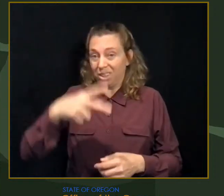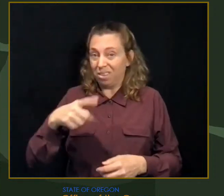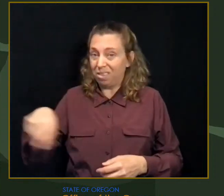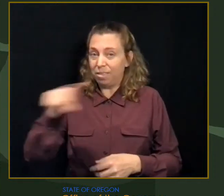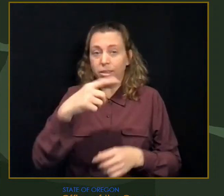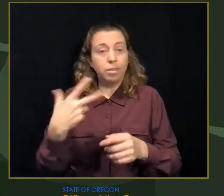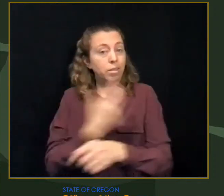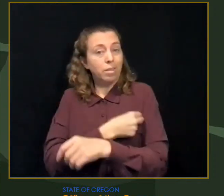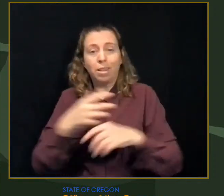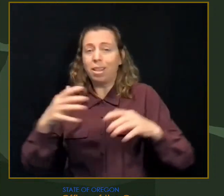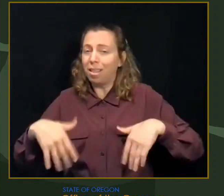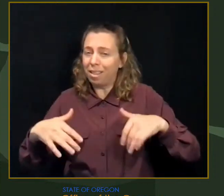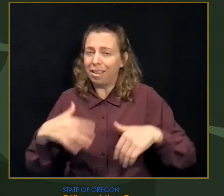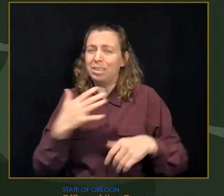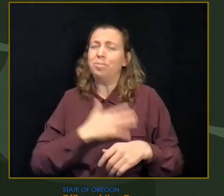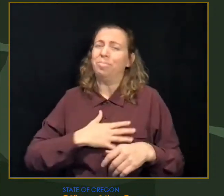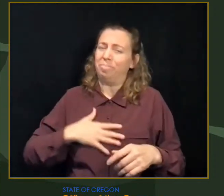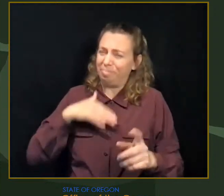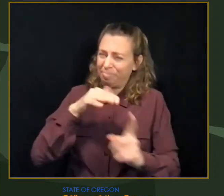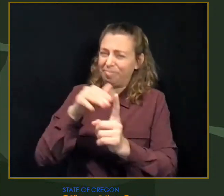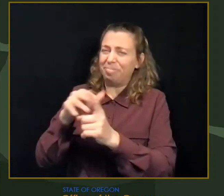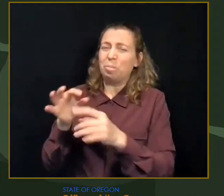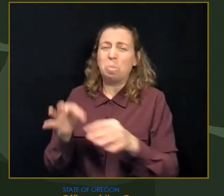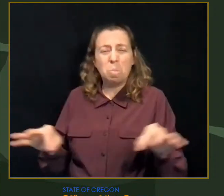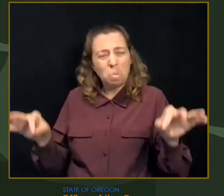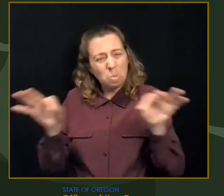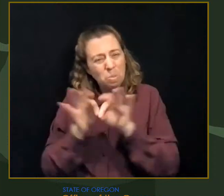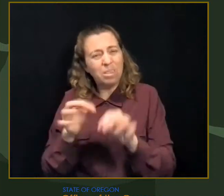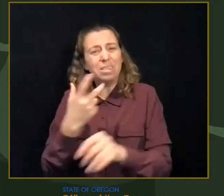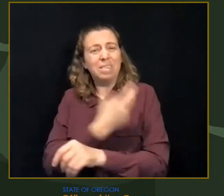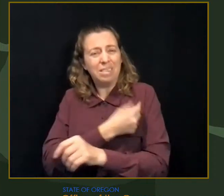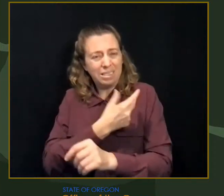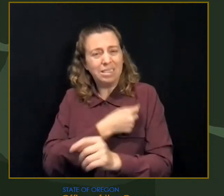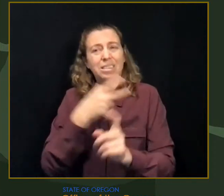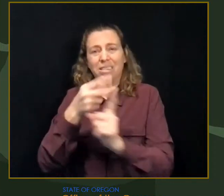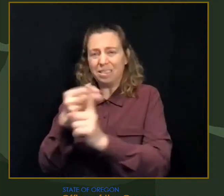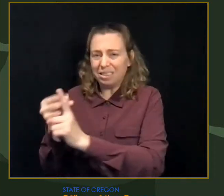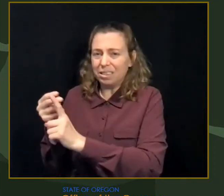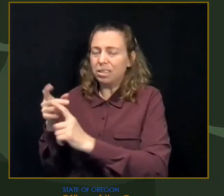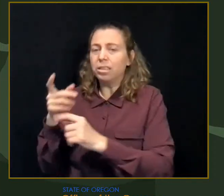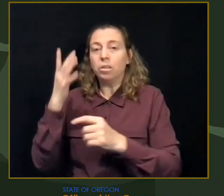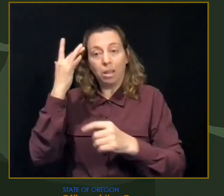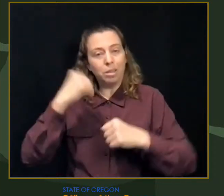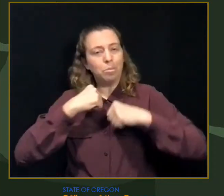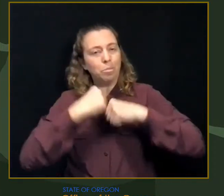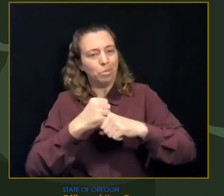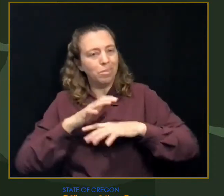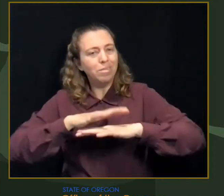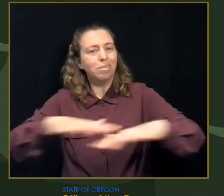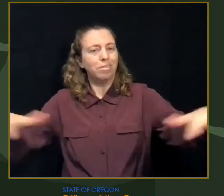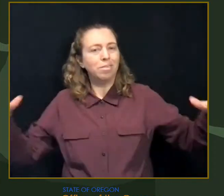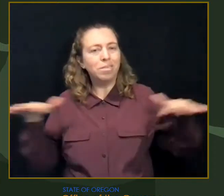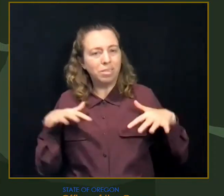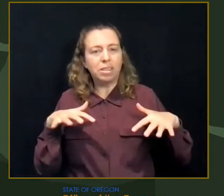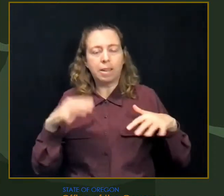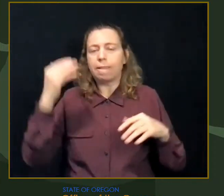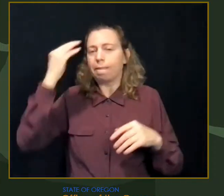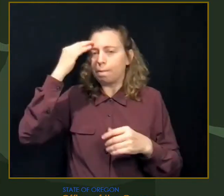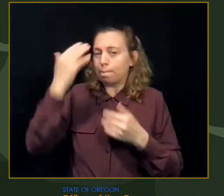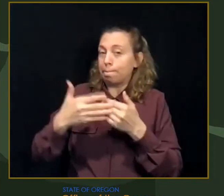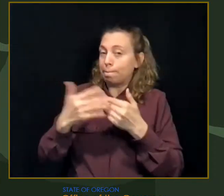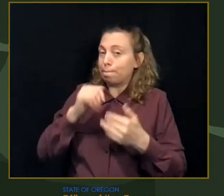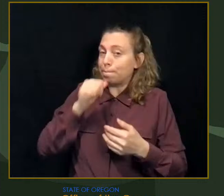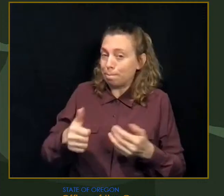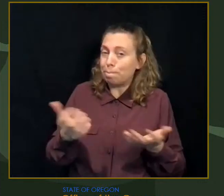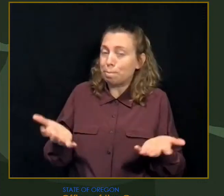protect themselves and others. But it's not easy, and I'll be honest, eating in our restaurants in Portland and around Oregon is something I'm